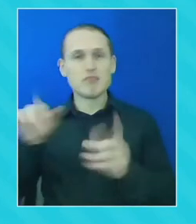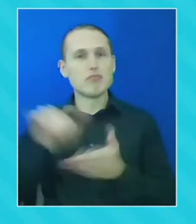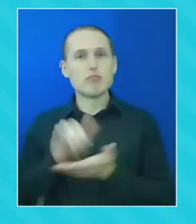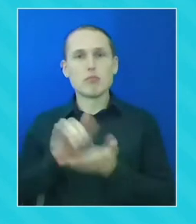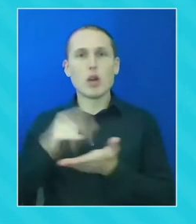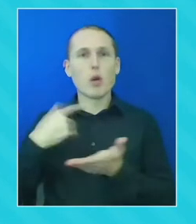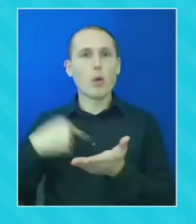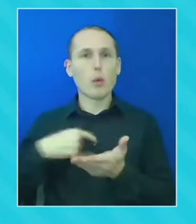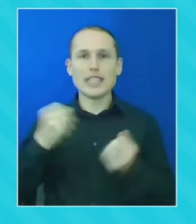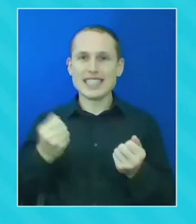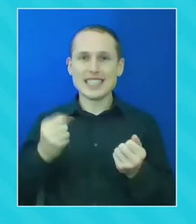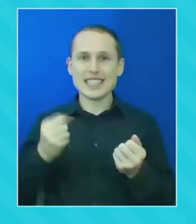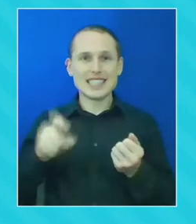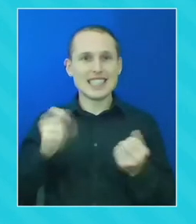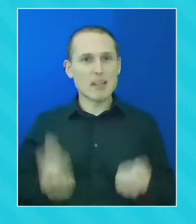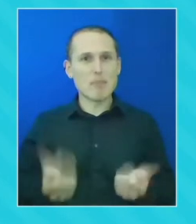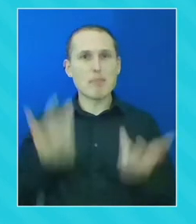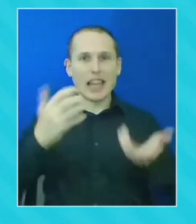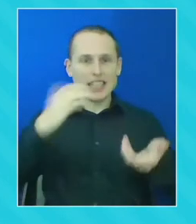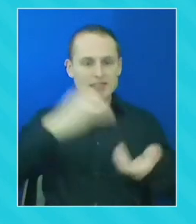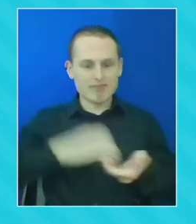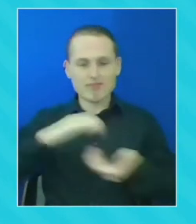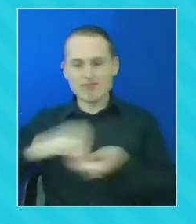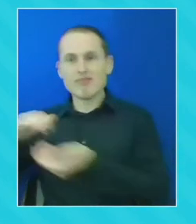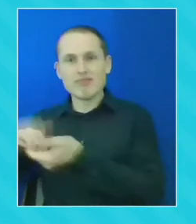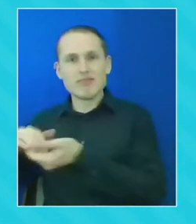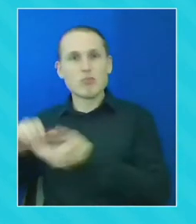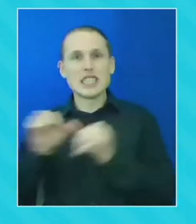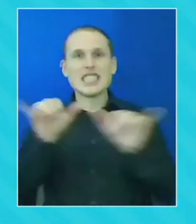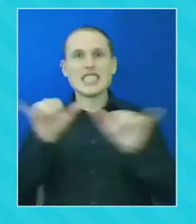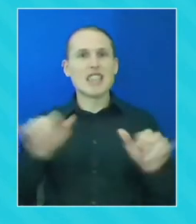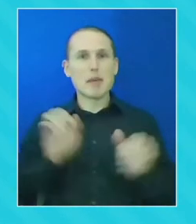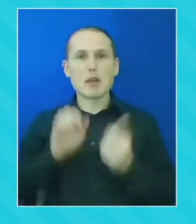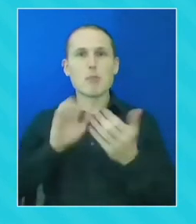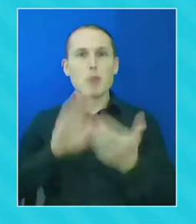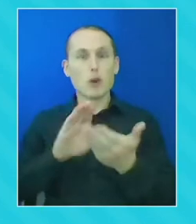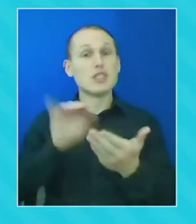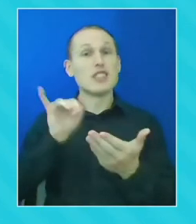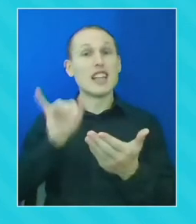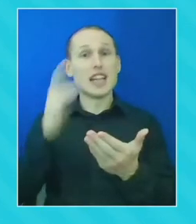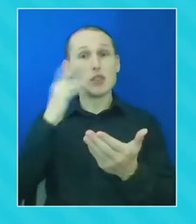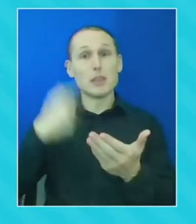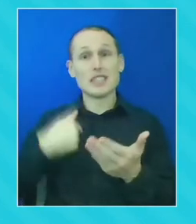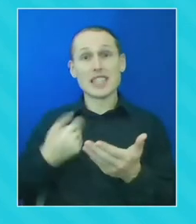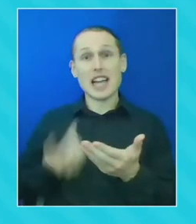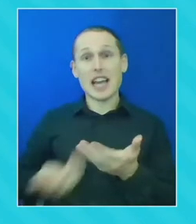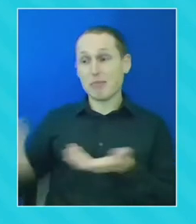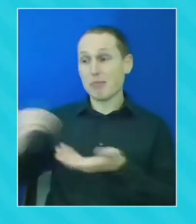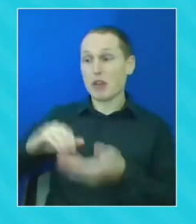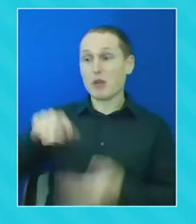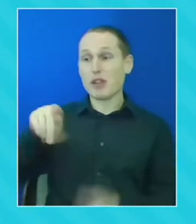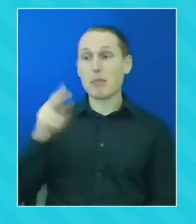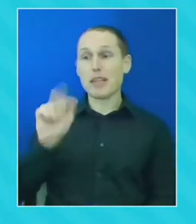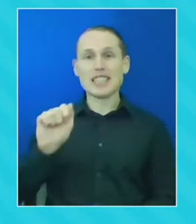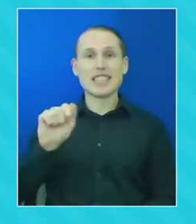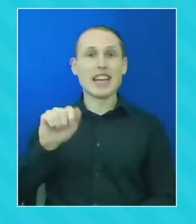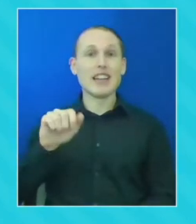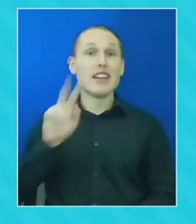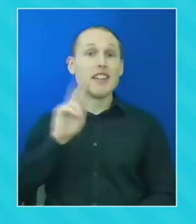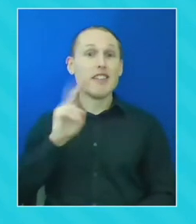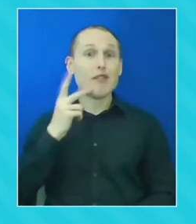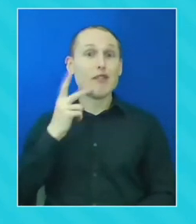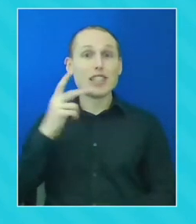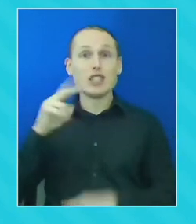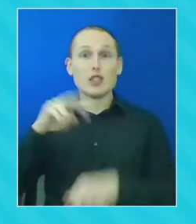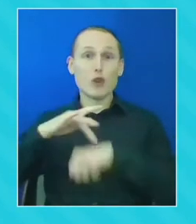dynamic, systemic structural approach, and that's why I became involved with PHA's Veggies Early and Often campaign.